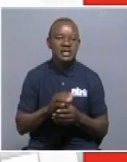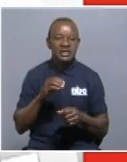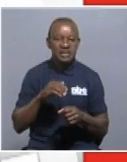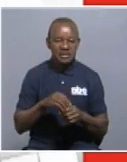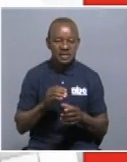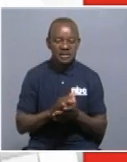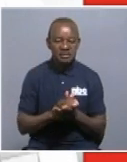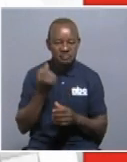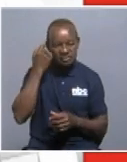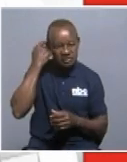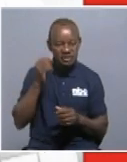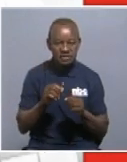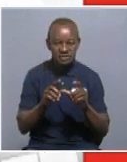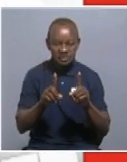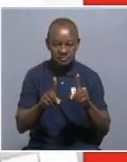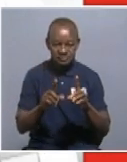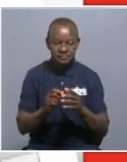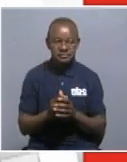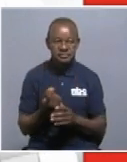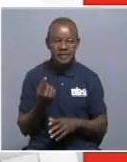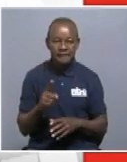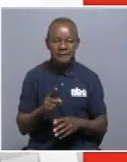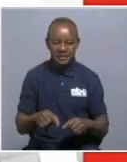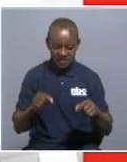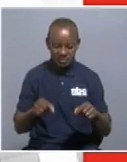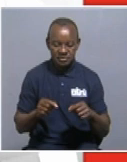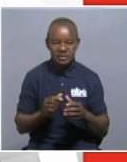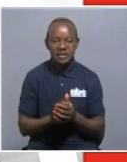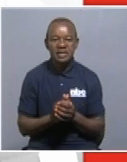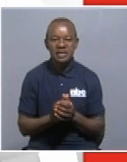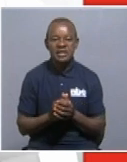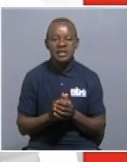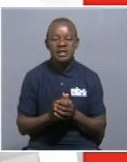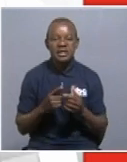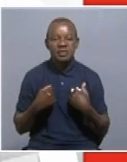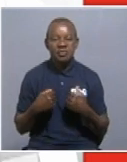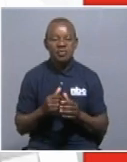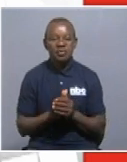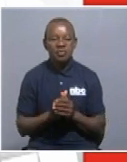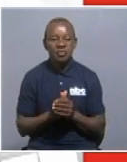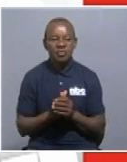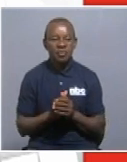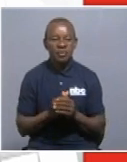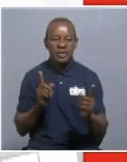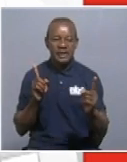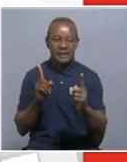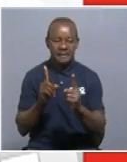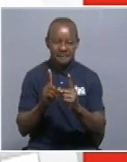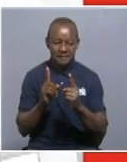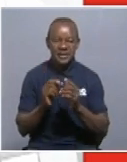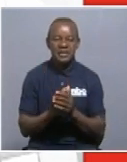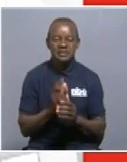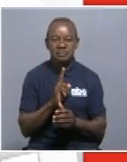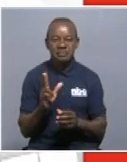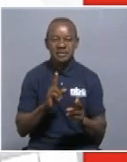But as of today, we will issue a public notice with our stakeholders, the police included, which will also guide them on what to